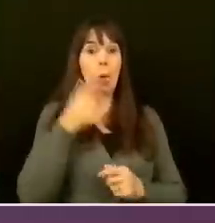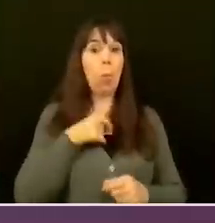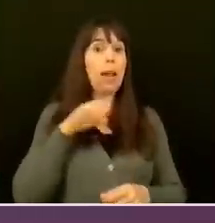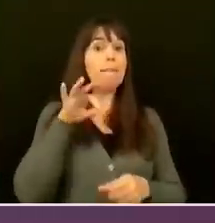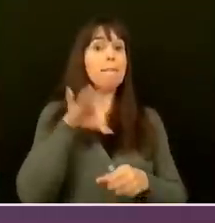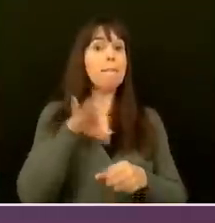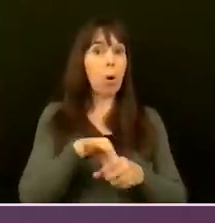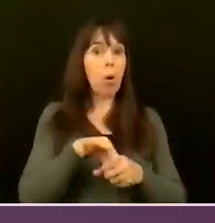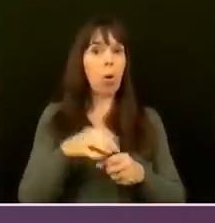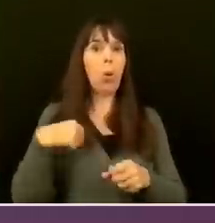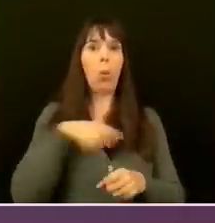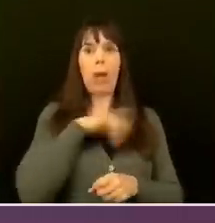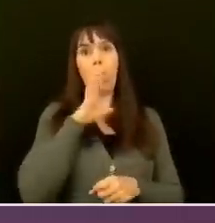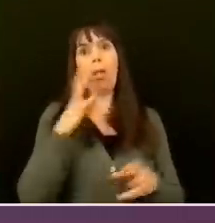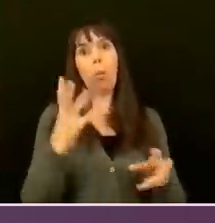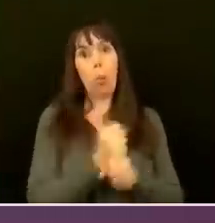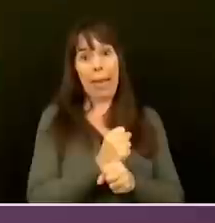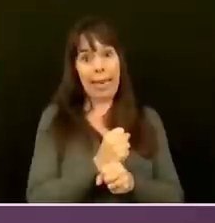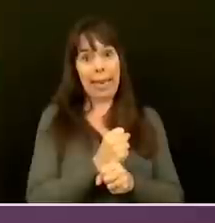we win.